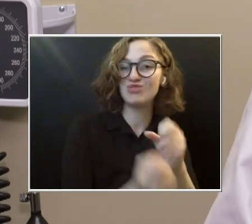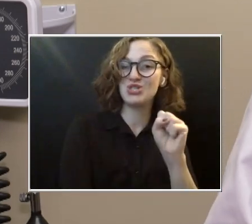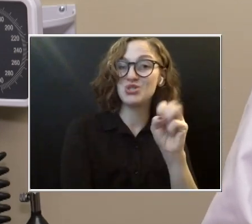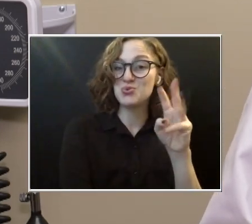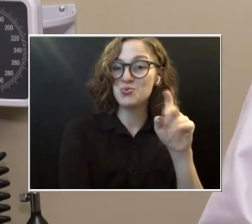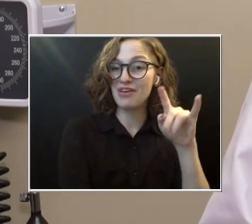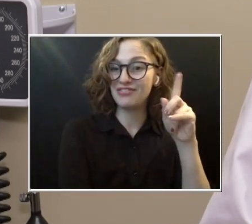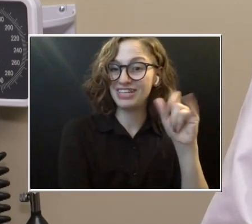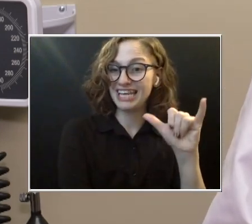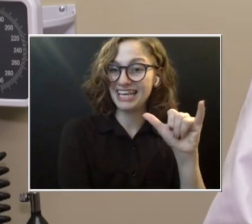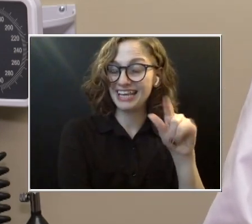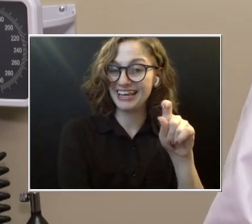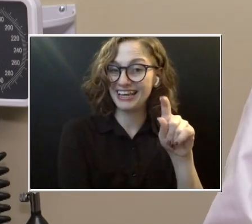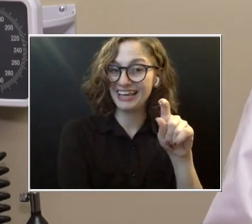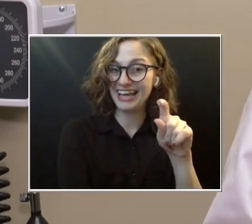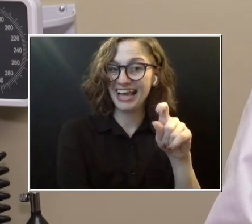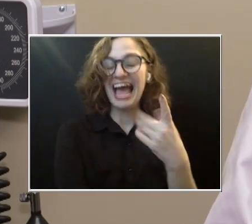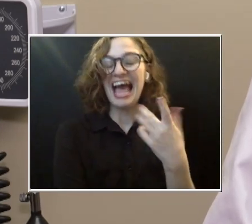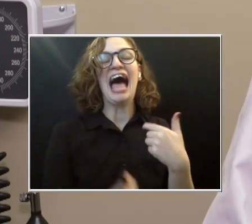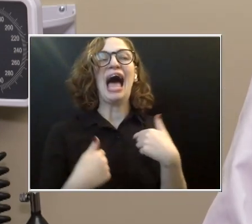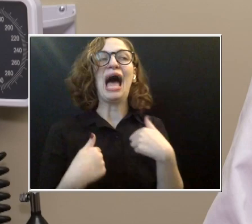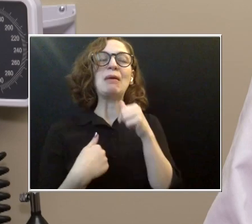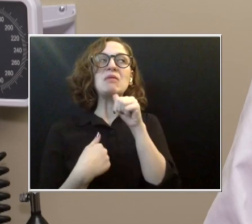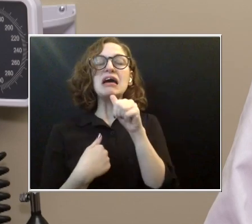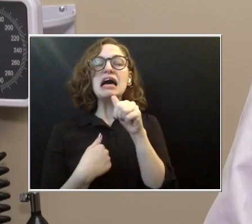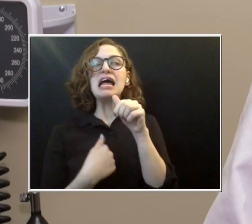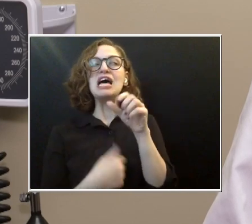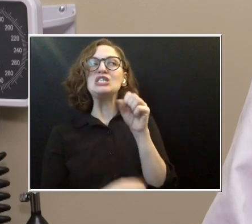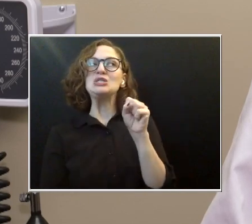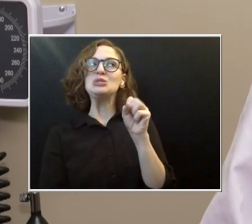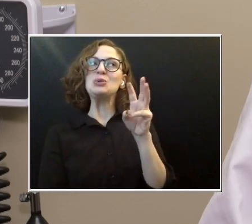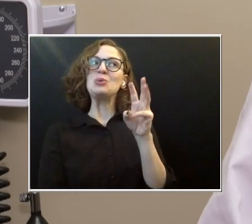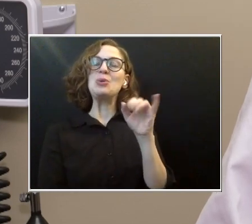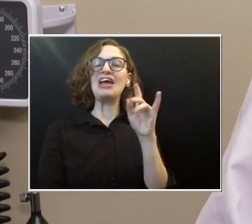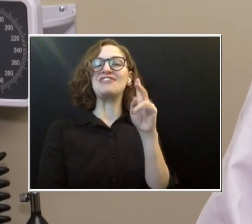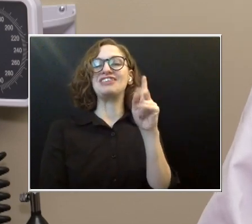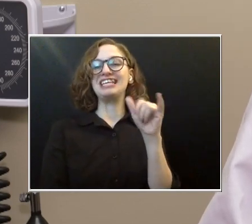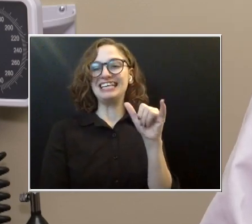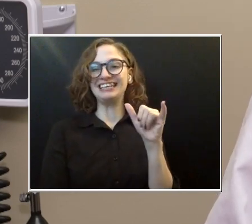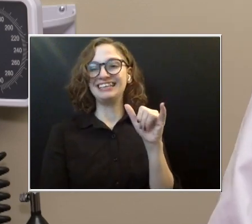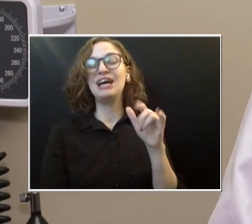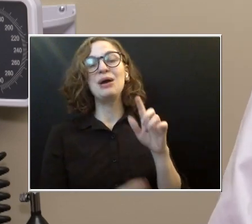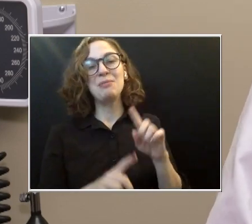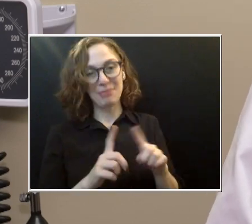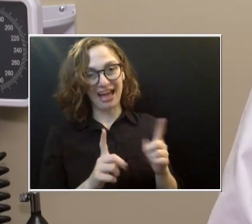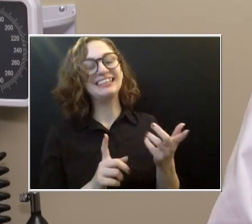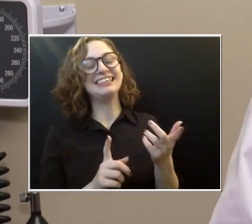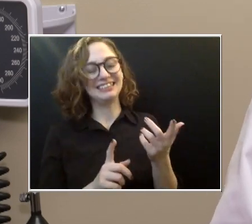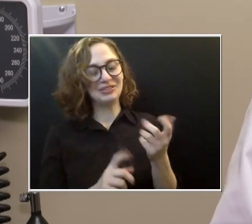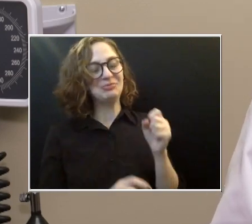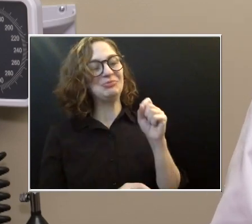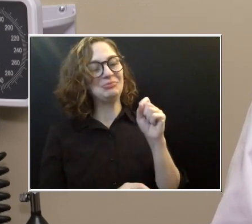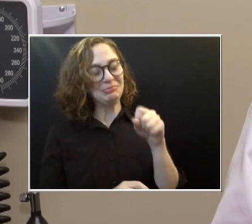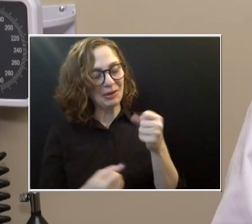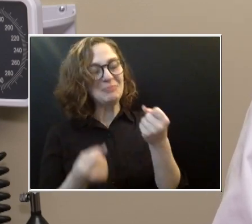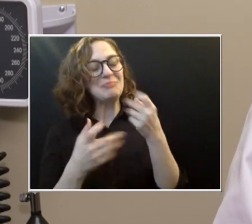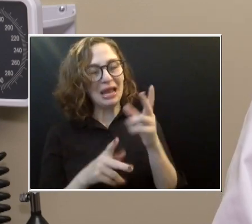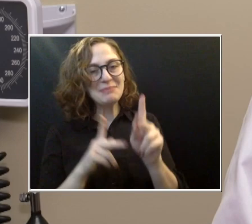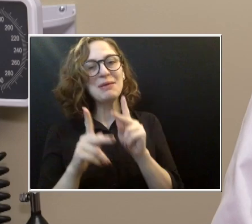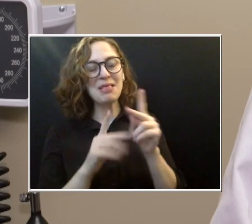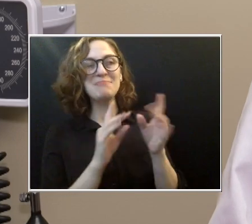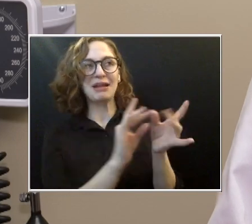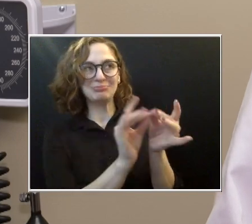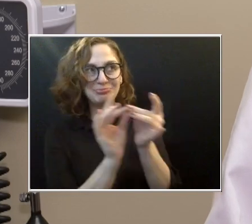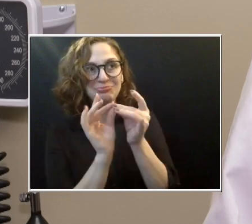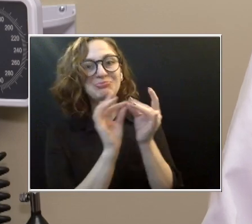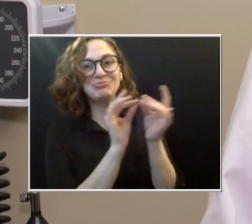I can't say that I'm a Swiftie, but certainly Taylor Swift has been a hot topic of conversation around the team and around the facility here